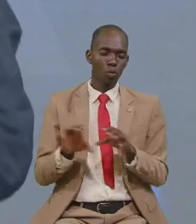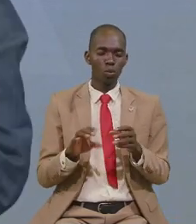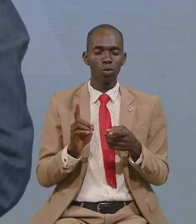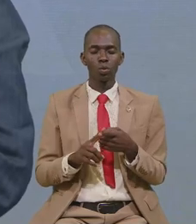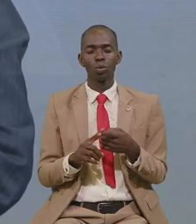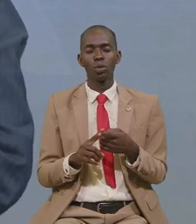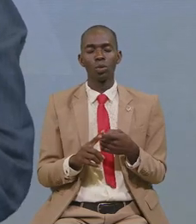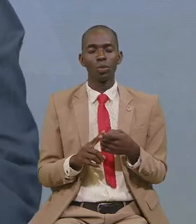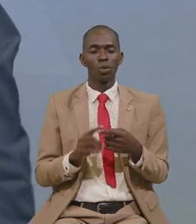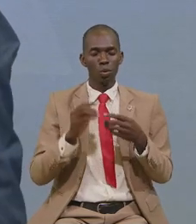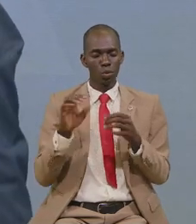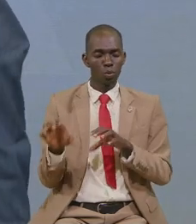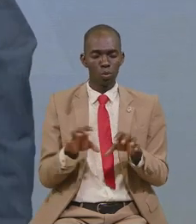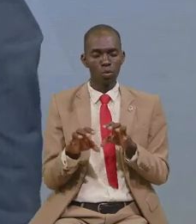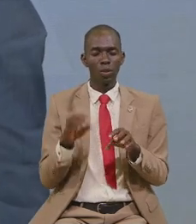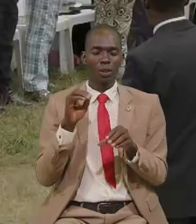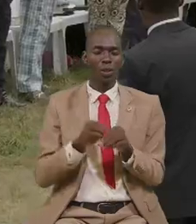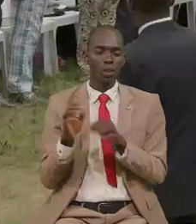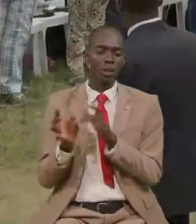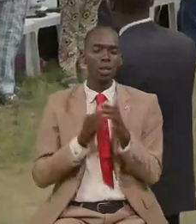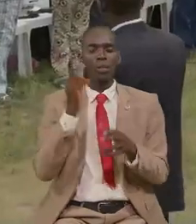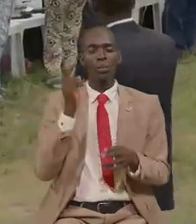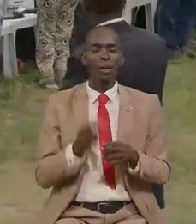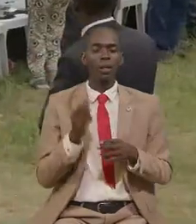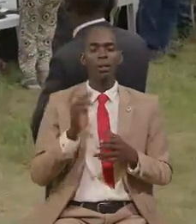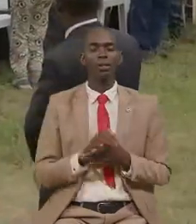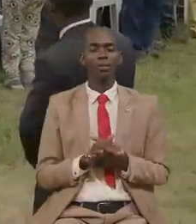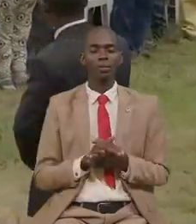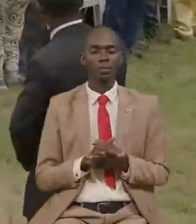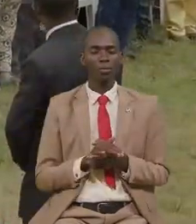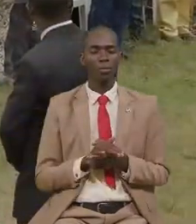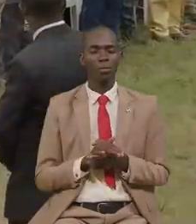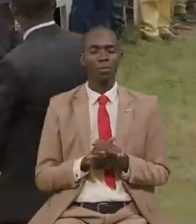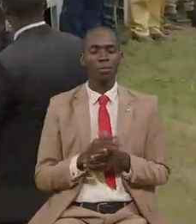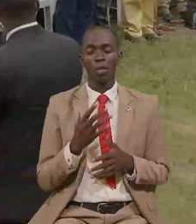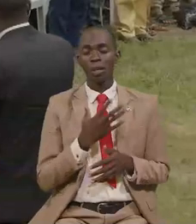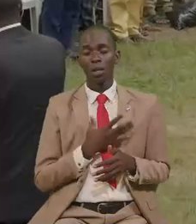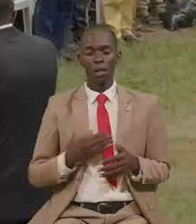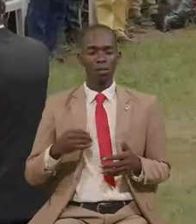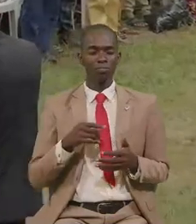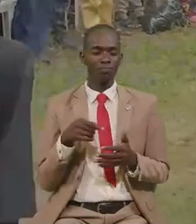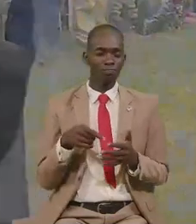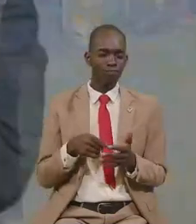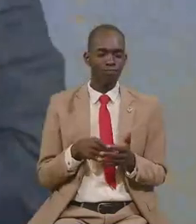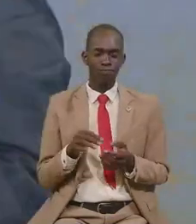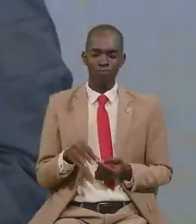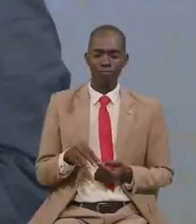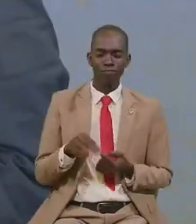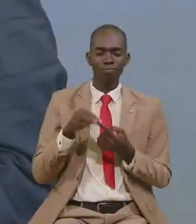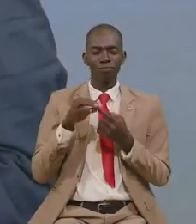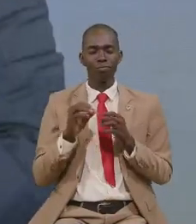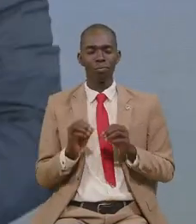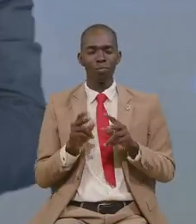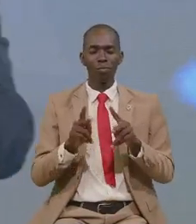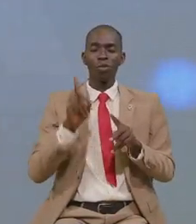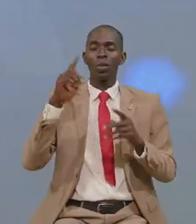and to do in Jesus' name. Yes. And this special privilege you have given